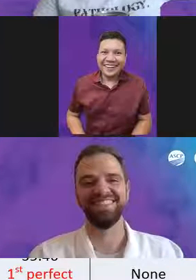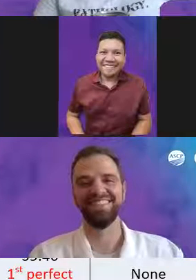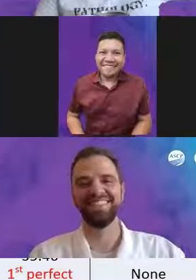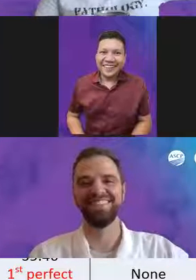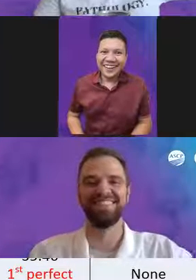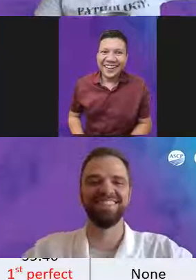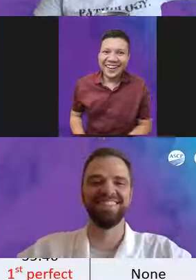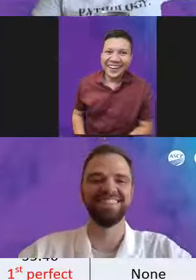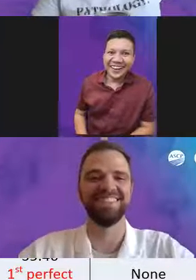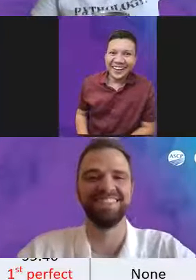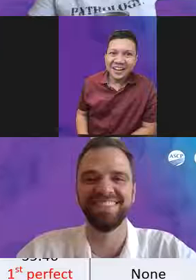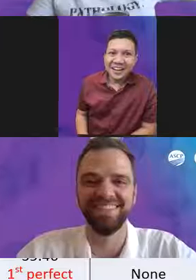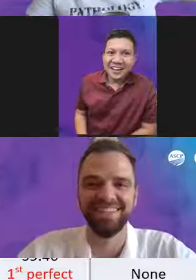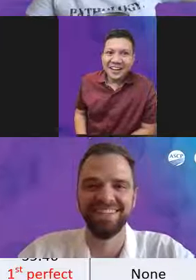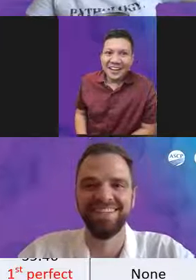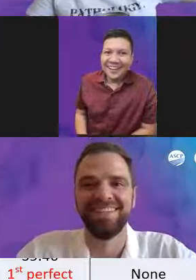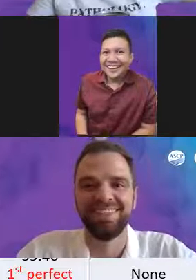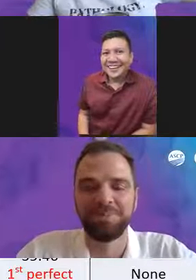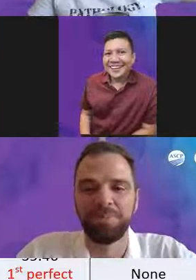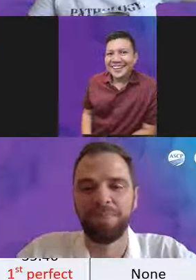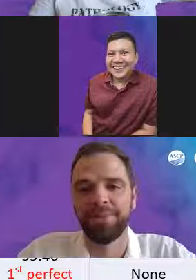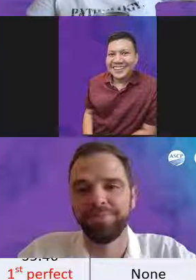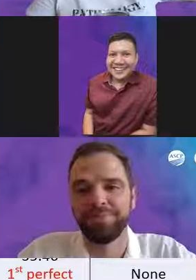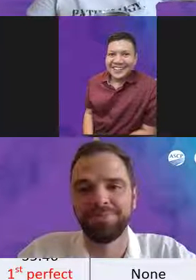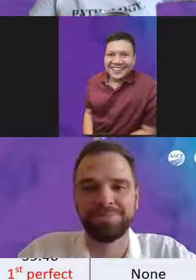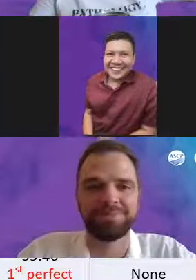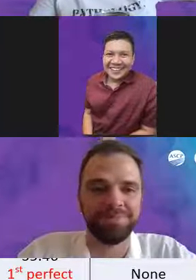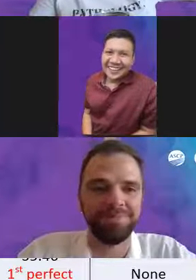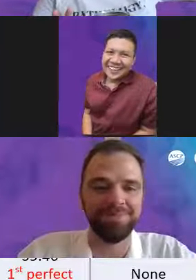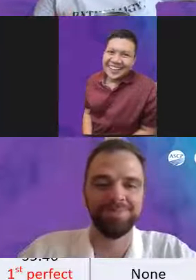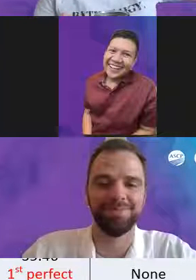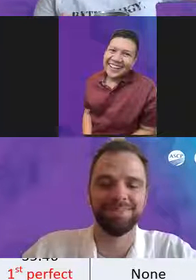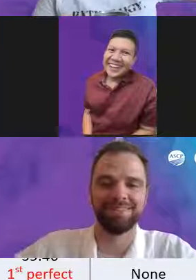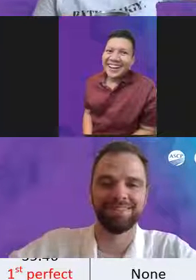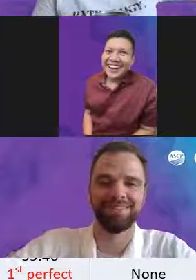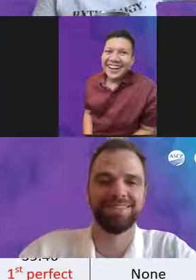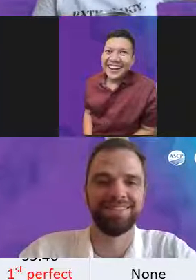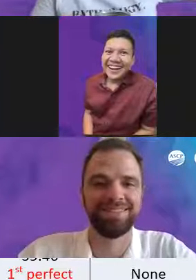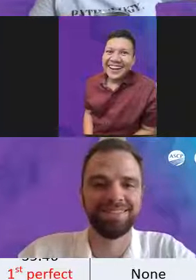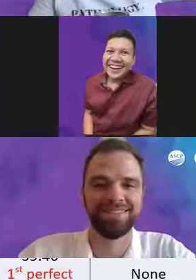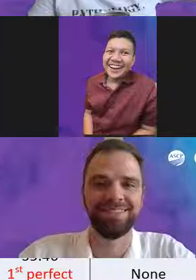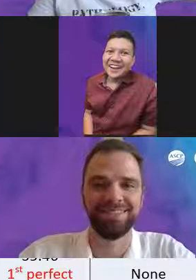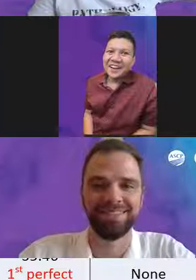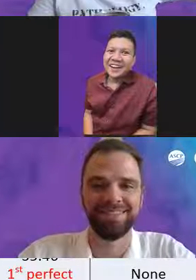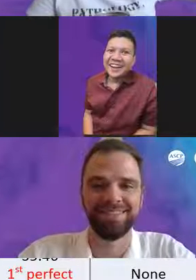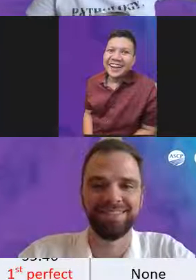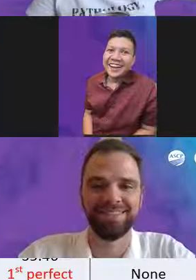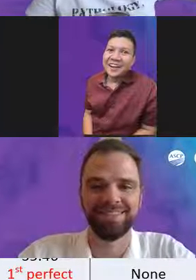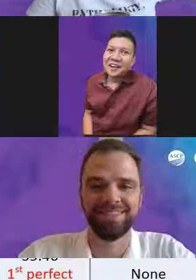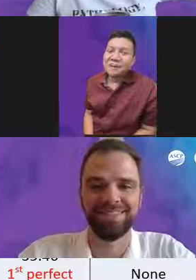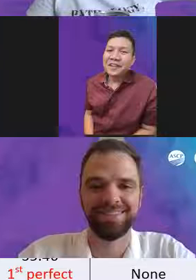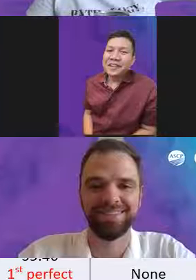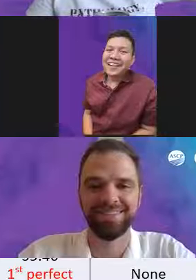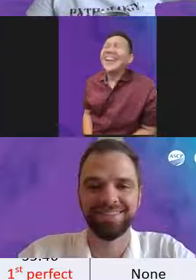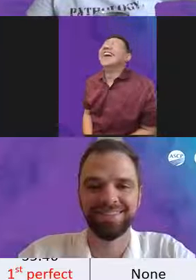State. Get in there. Yeah. All right. So I am really just excited about this stuff. So if I'm being too